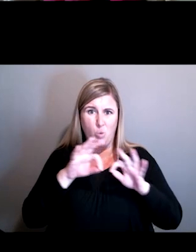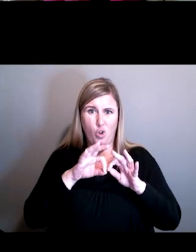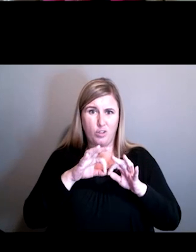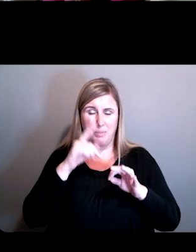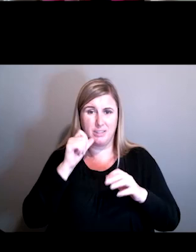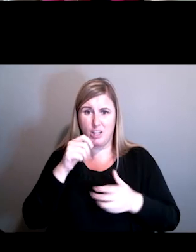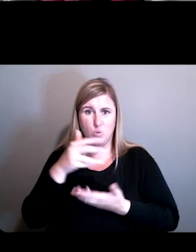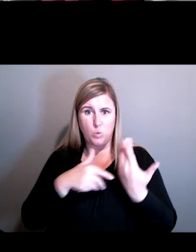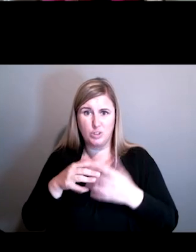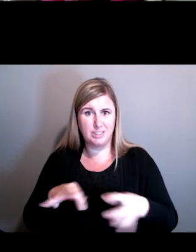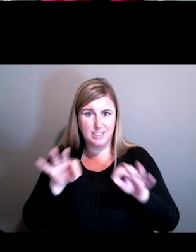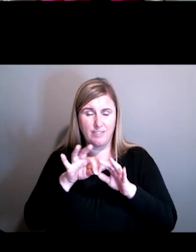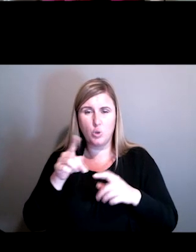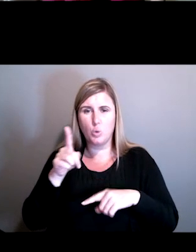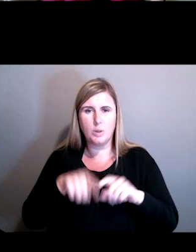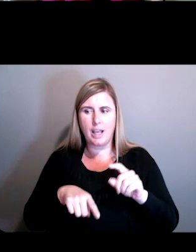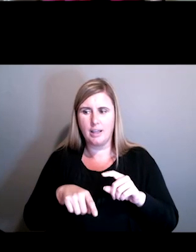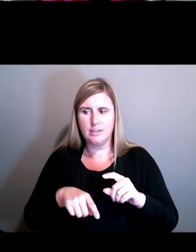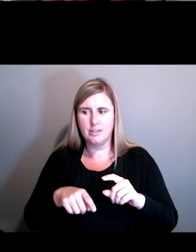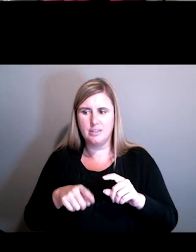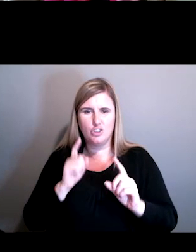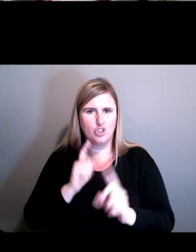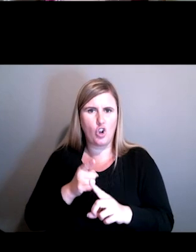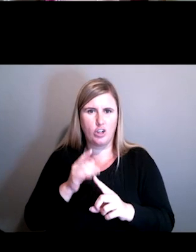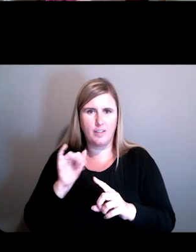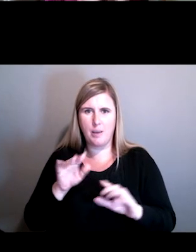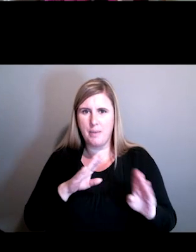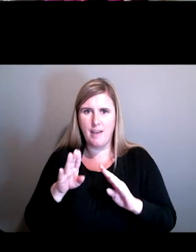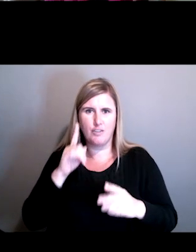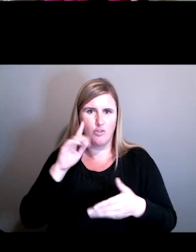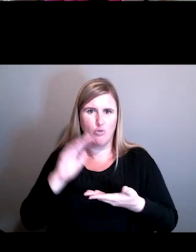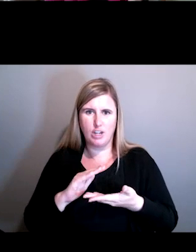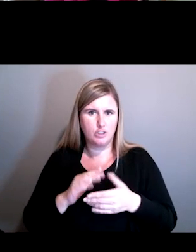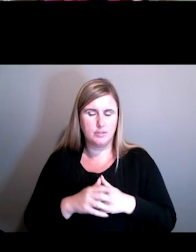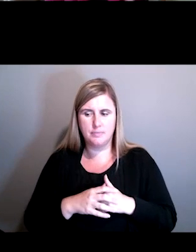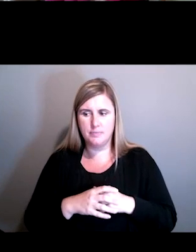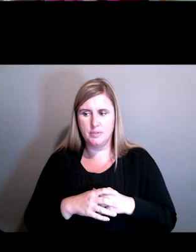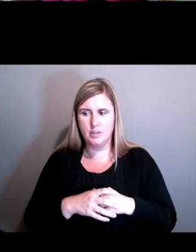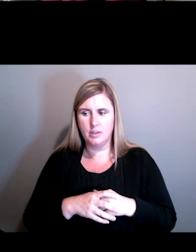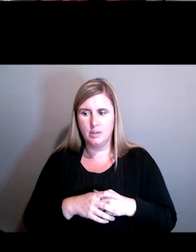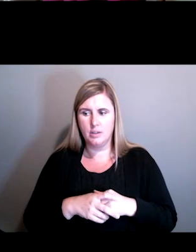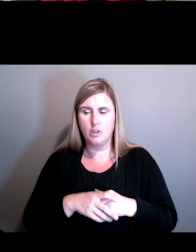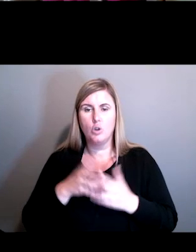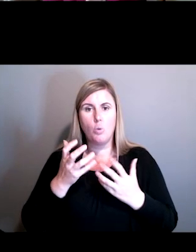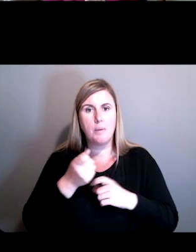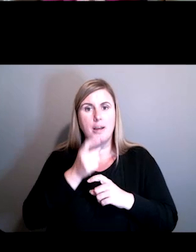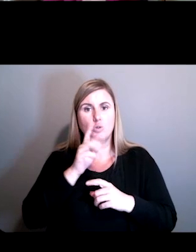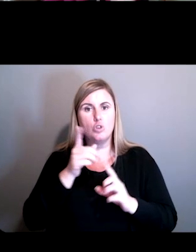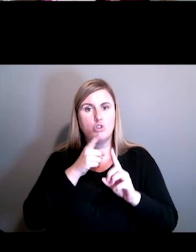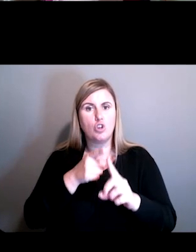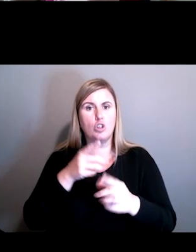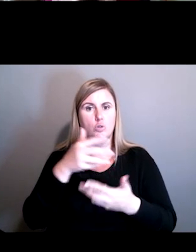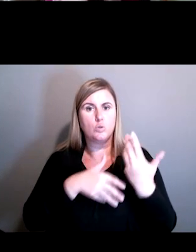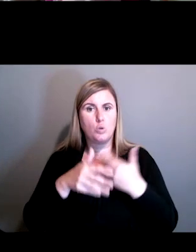cannot target that for behavior reduction. So you want to make sure that you're targeting socially significant behaviors.